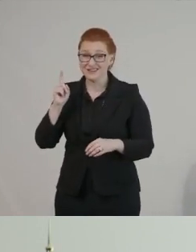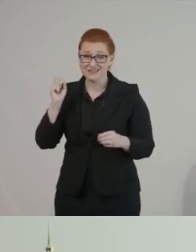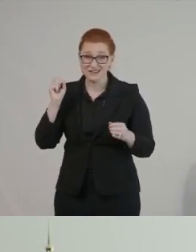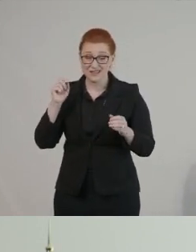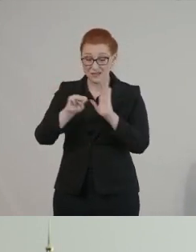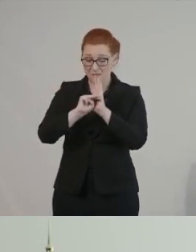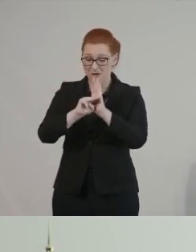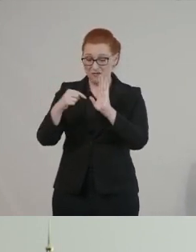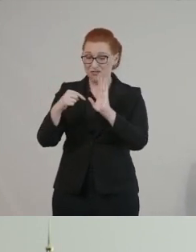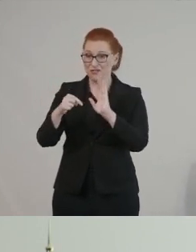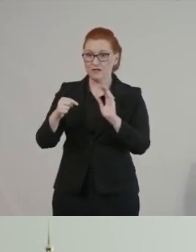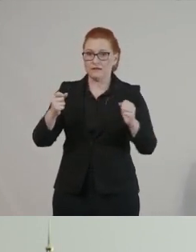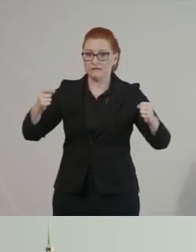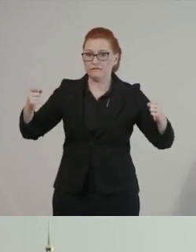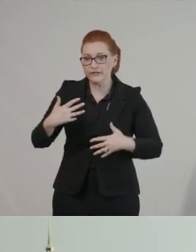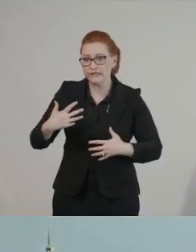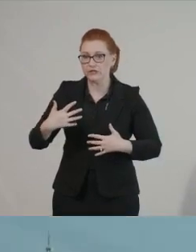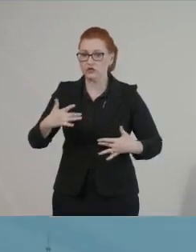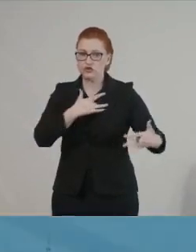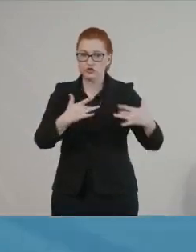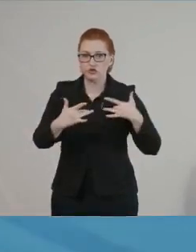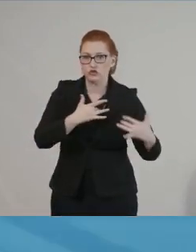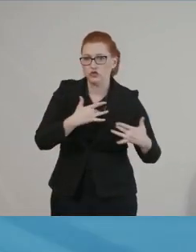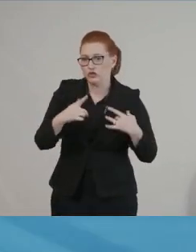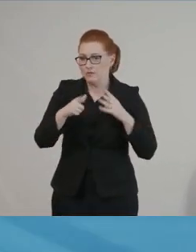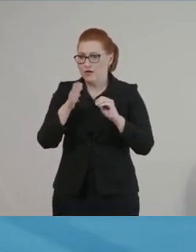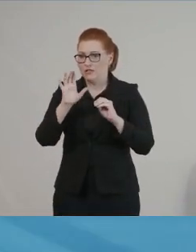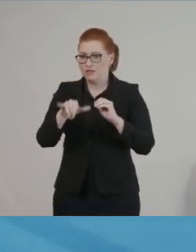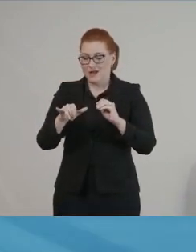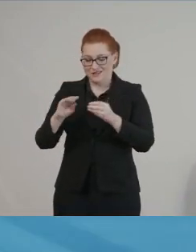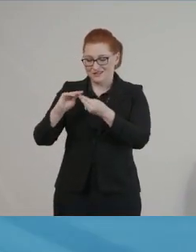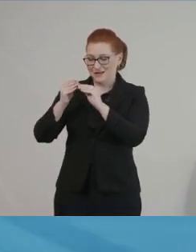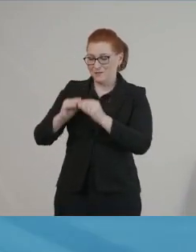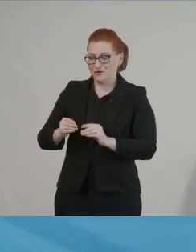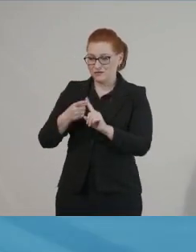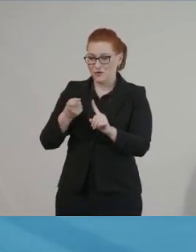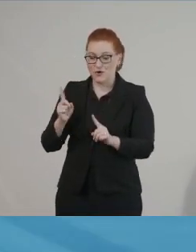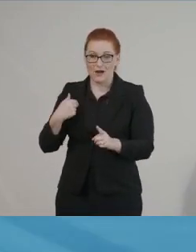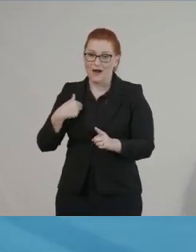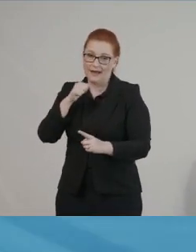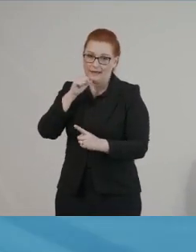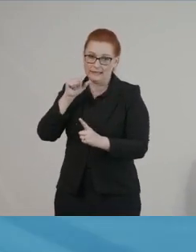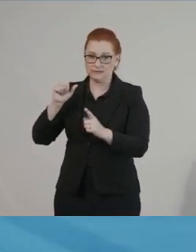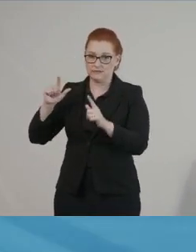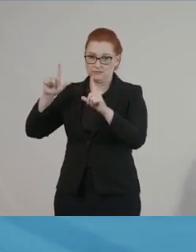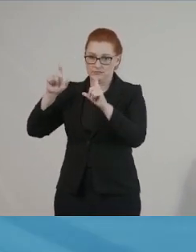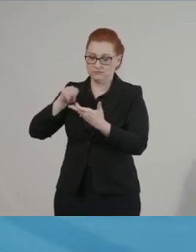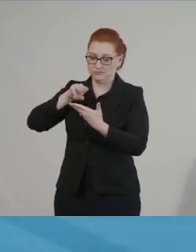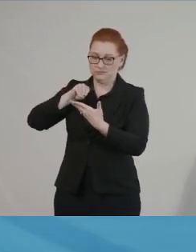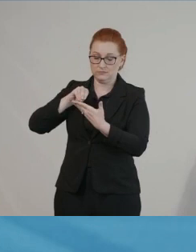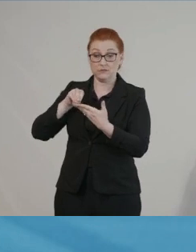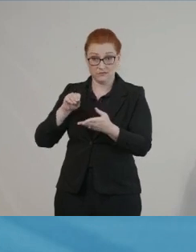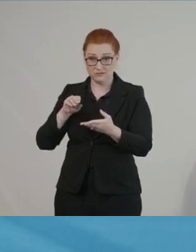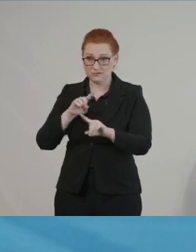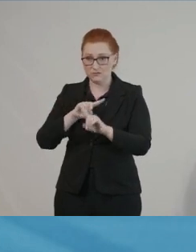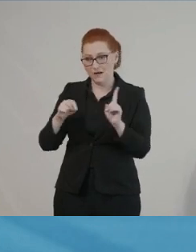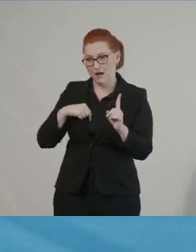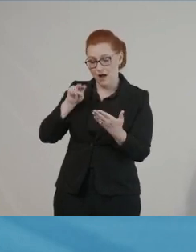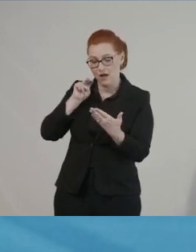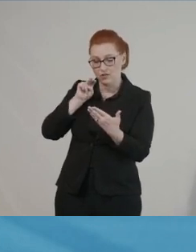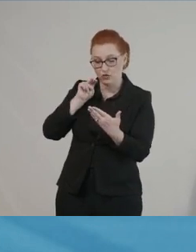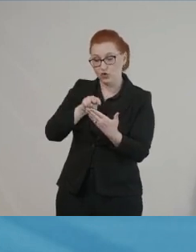were where the numbers were. I didn't screenshot those numbers, but I saw the same information that you